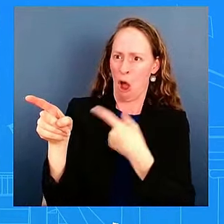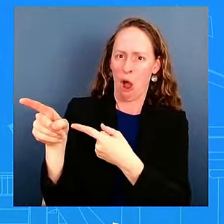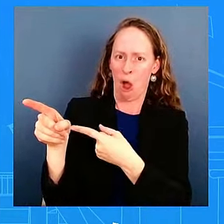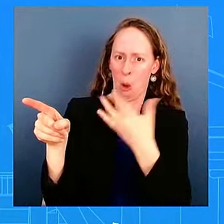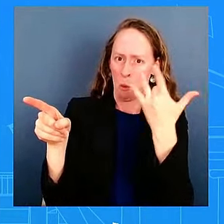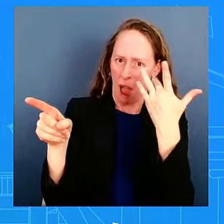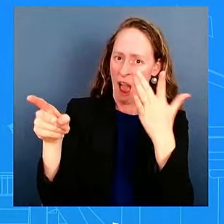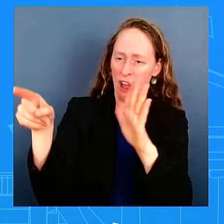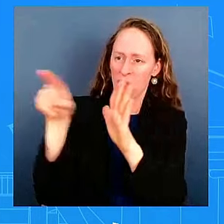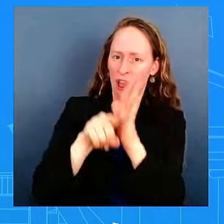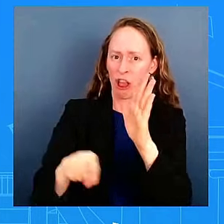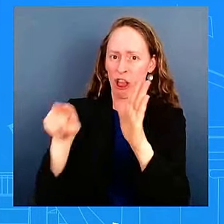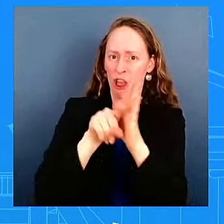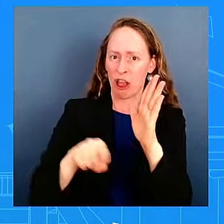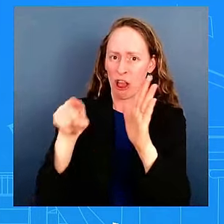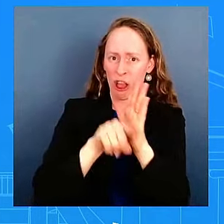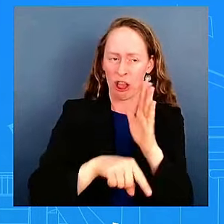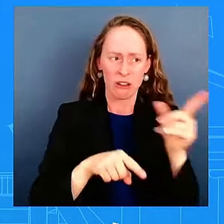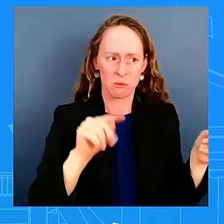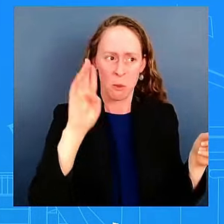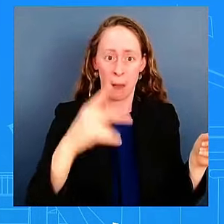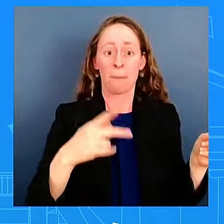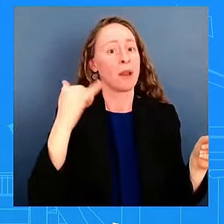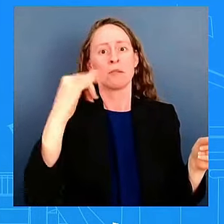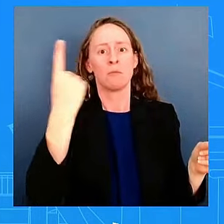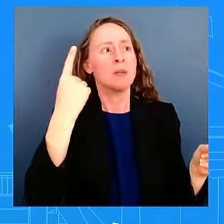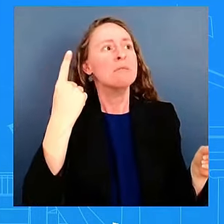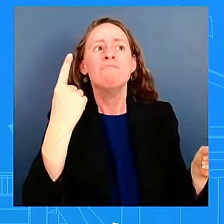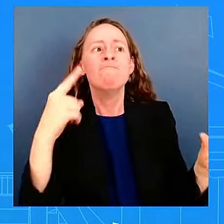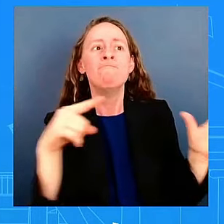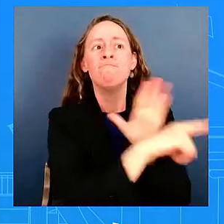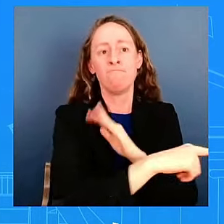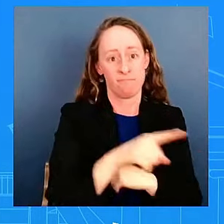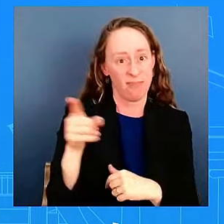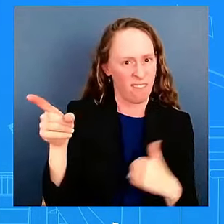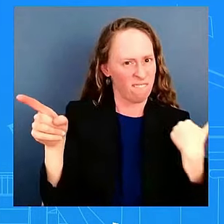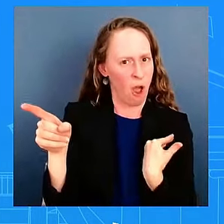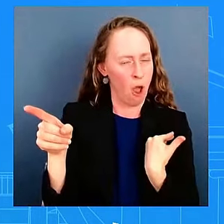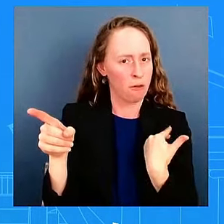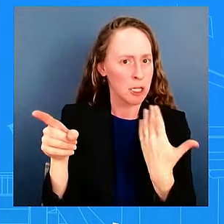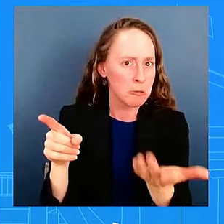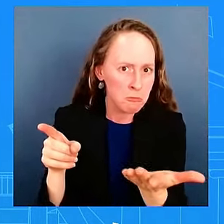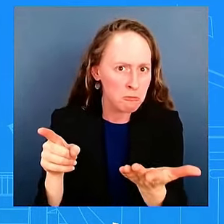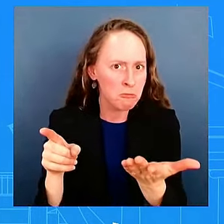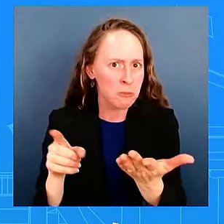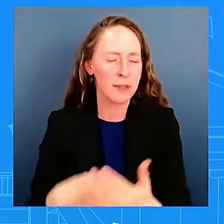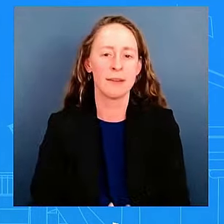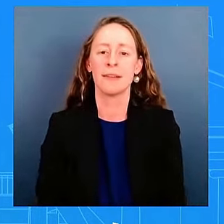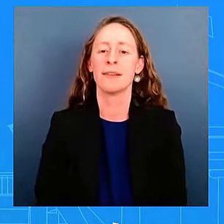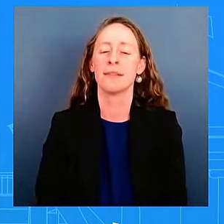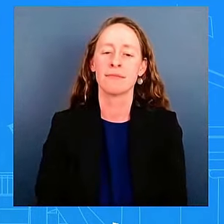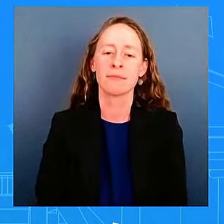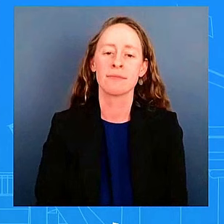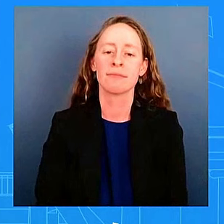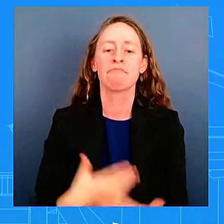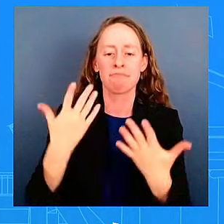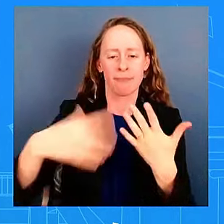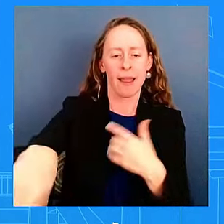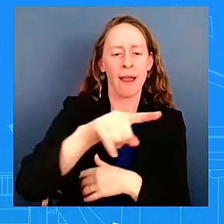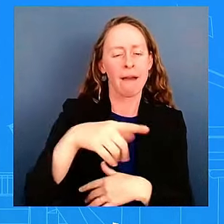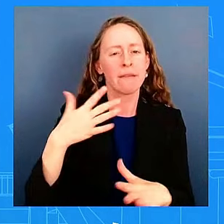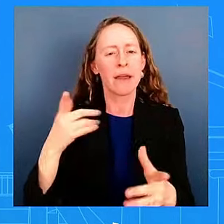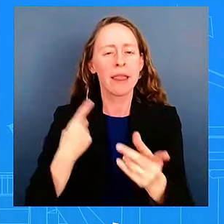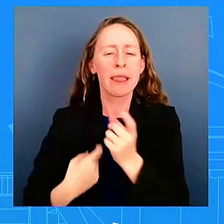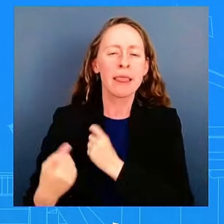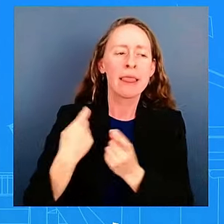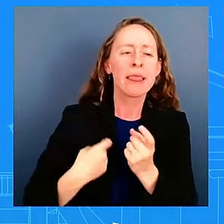response? I mean, I've kind of gotten this question in many different ways. I'm not going to politicize this moment. We are not going to politicize this